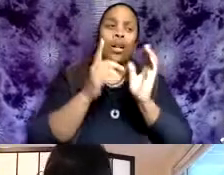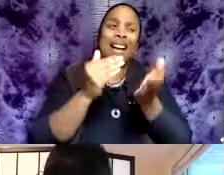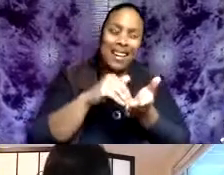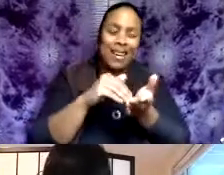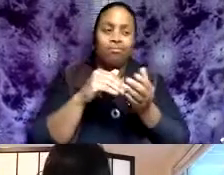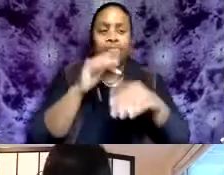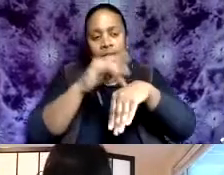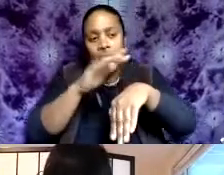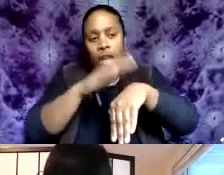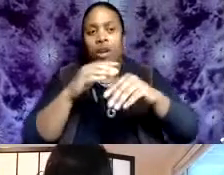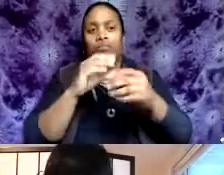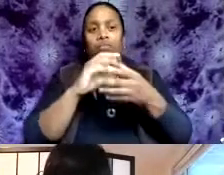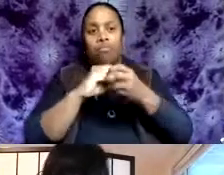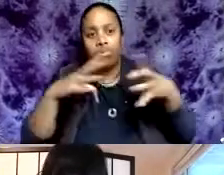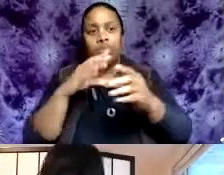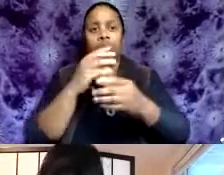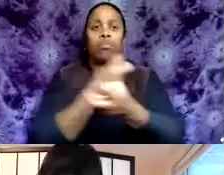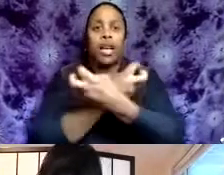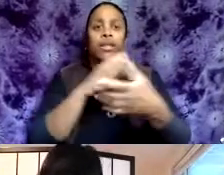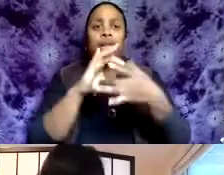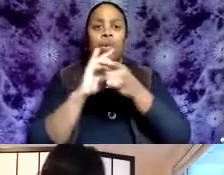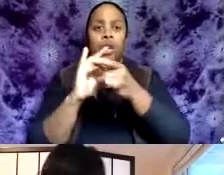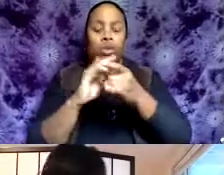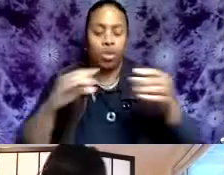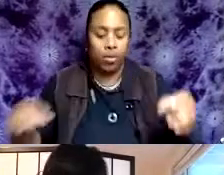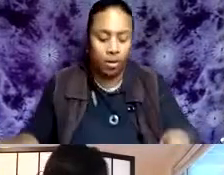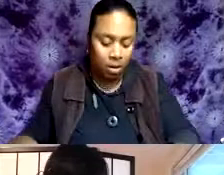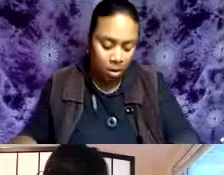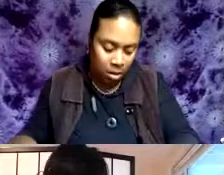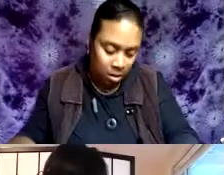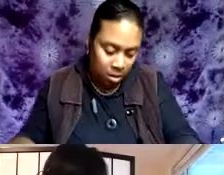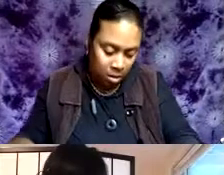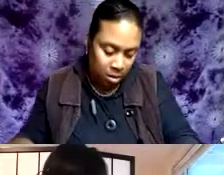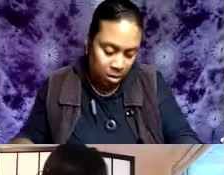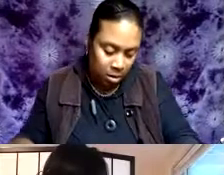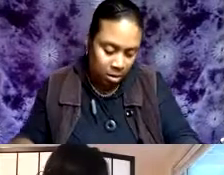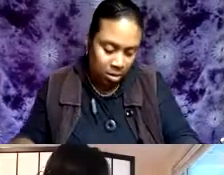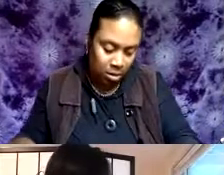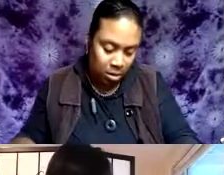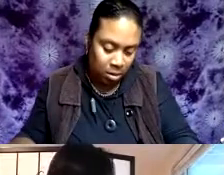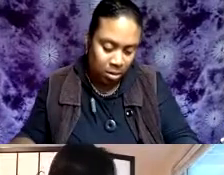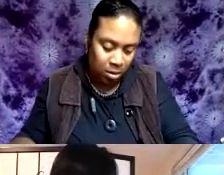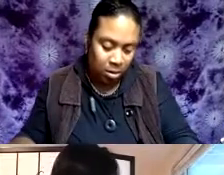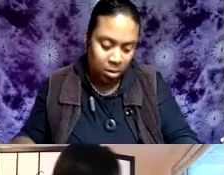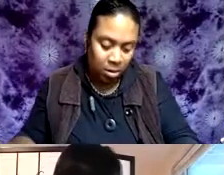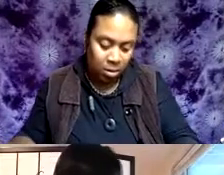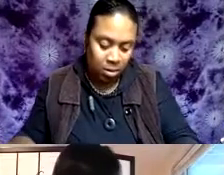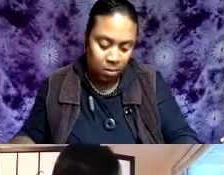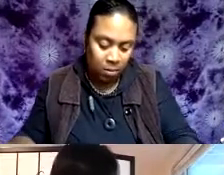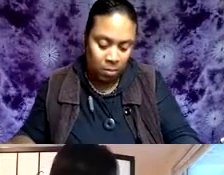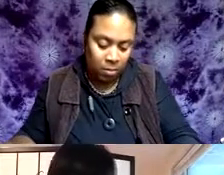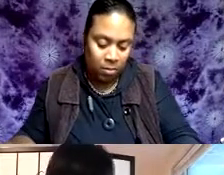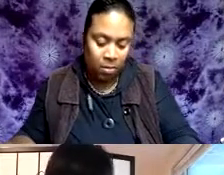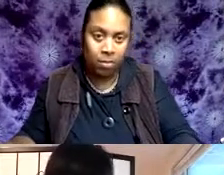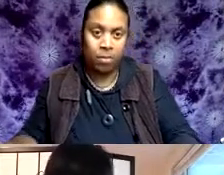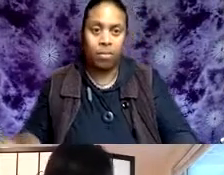sense of who we are, separate from this too. All right, great. Let's see what order, and we've got more people